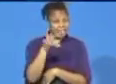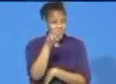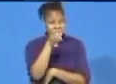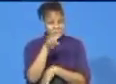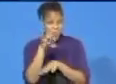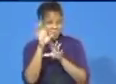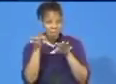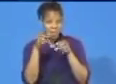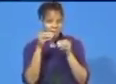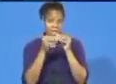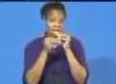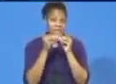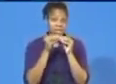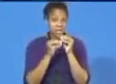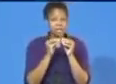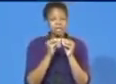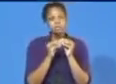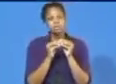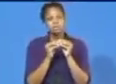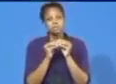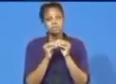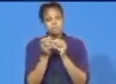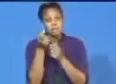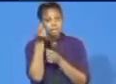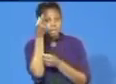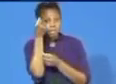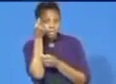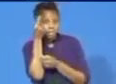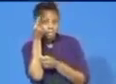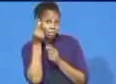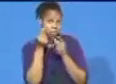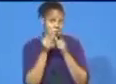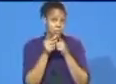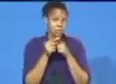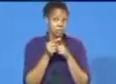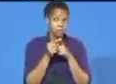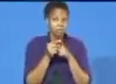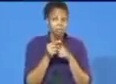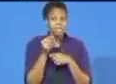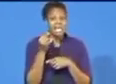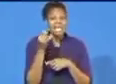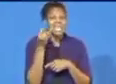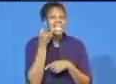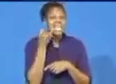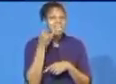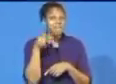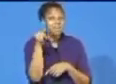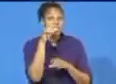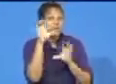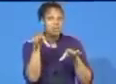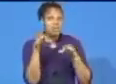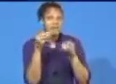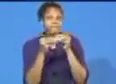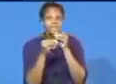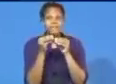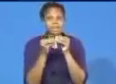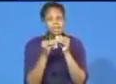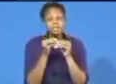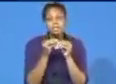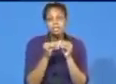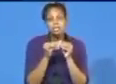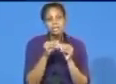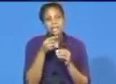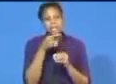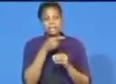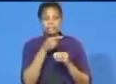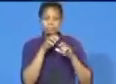it, watch my words and watch my cue. If you could have fixed it, as he plays